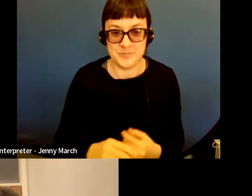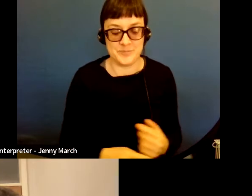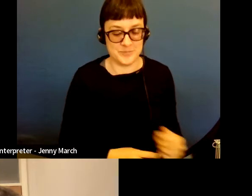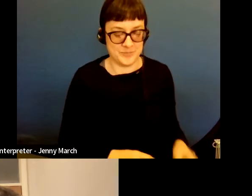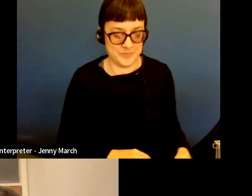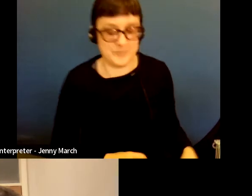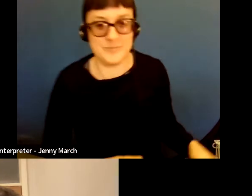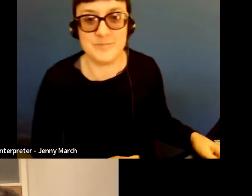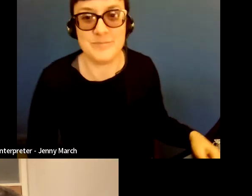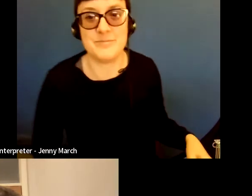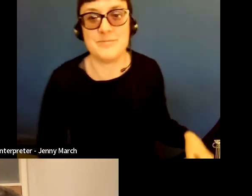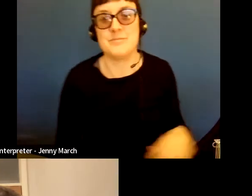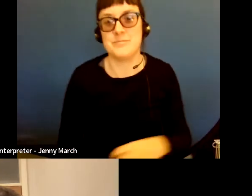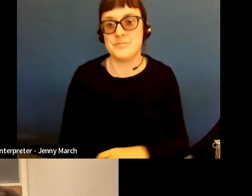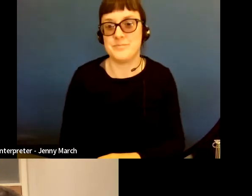Here we go.